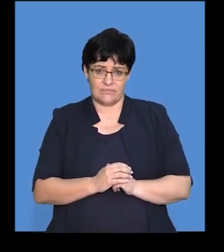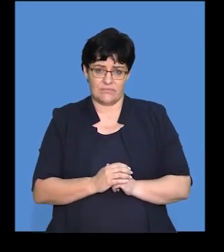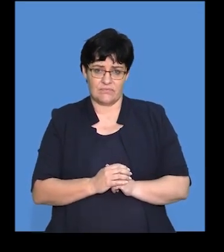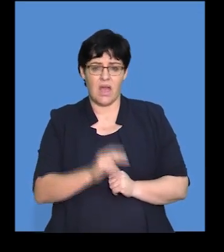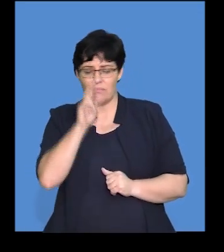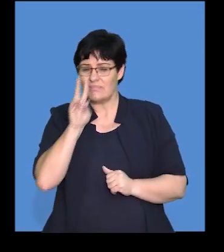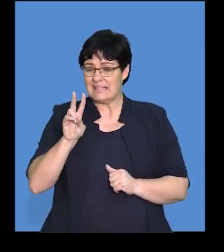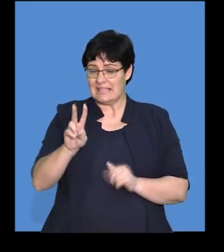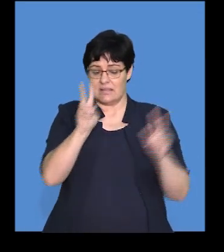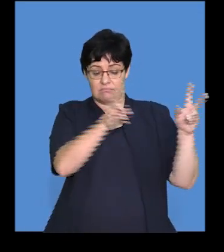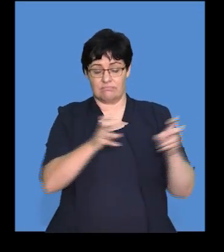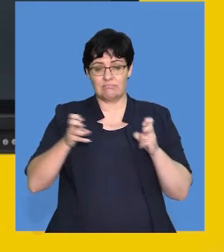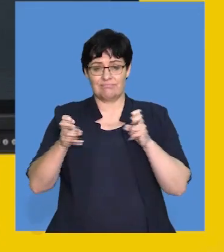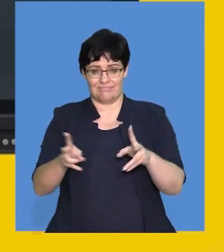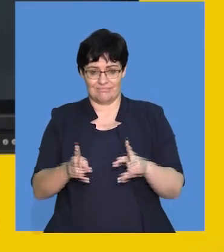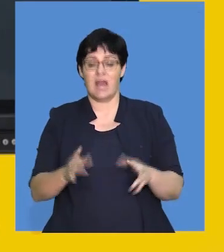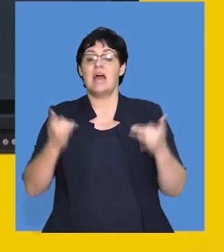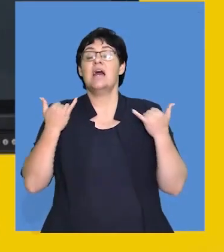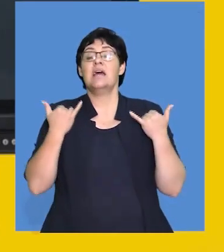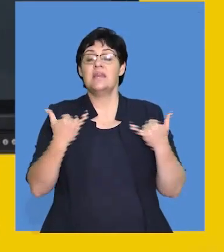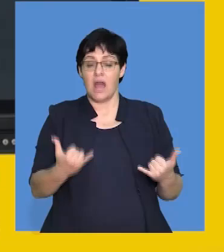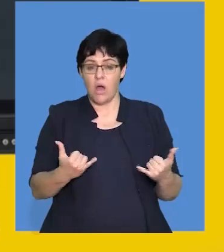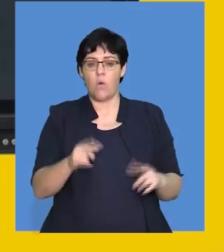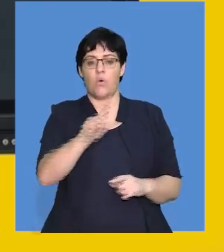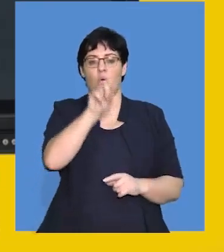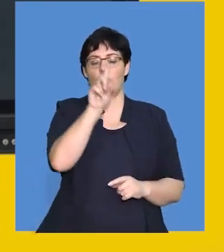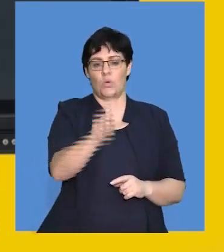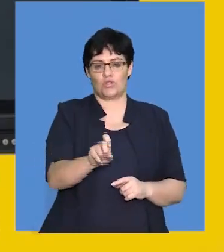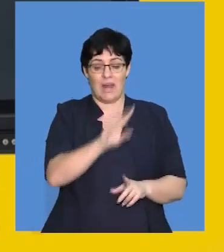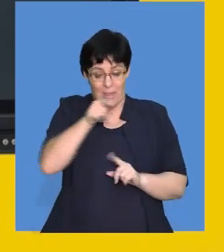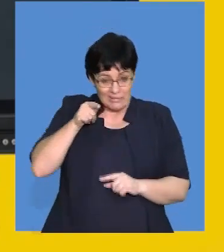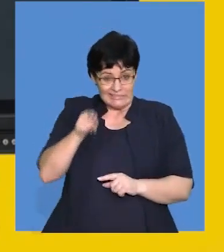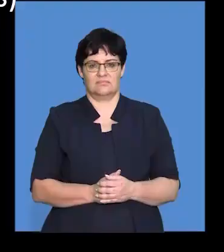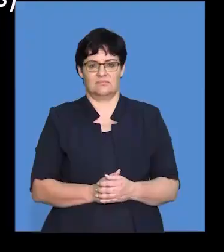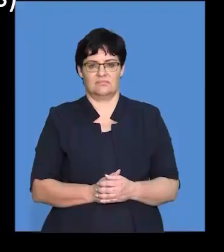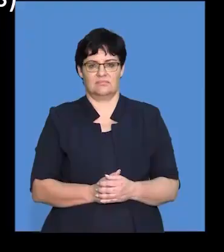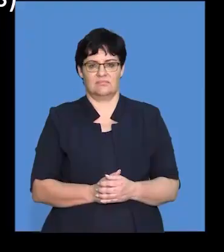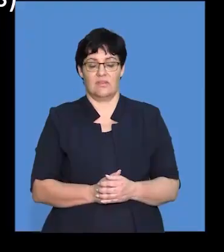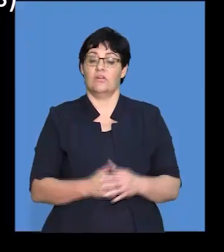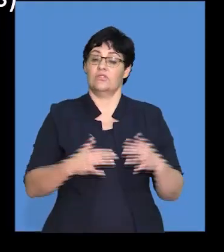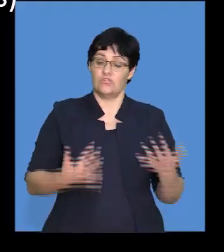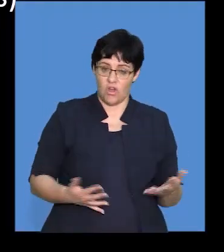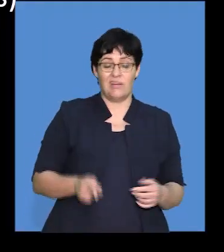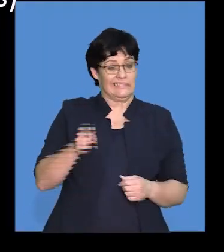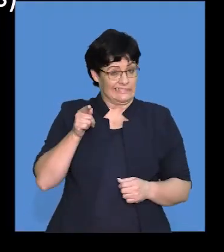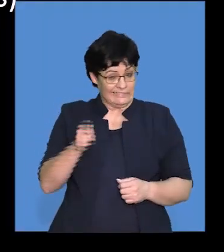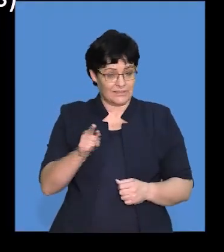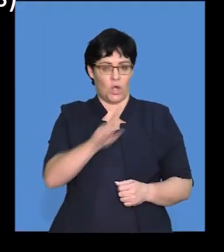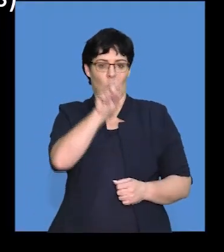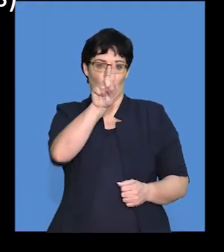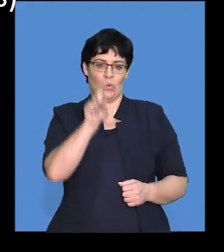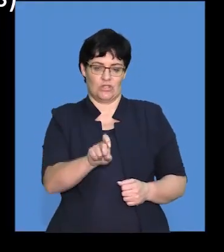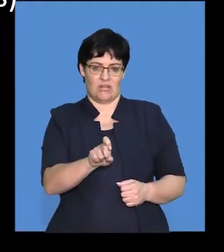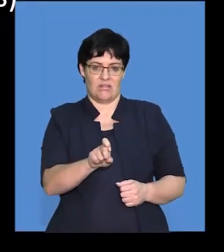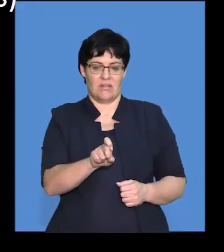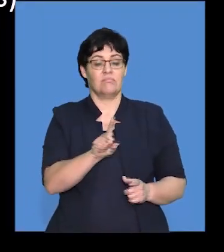look at this extract. We are going to go into a question about this extract. So here is the question